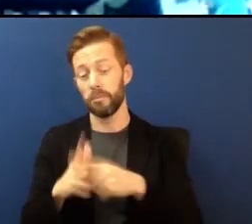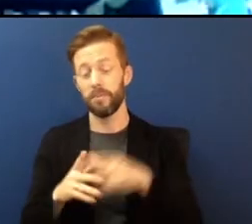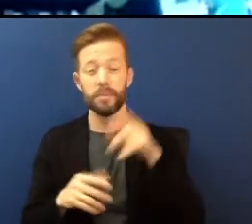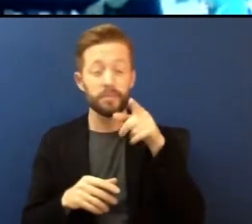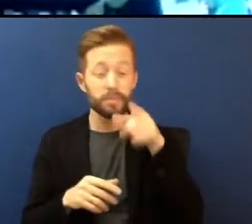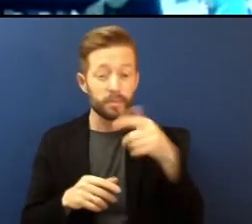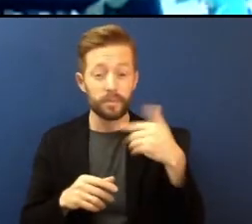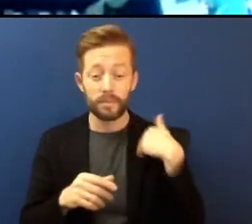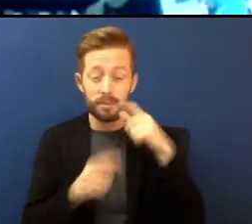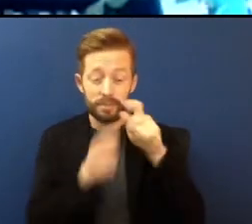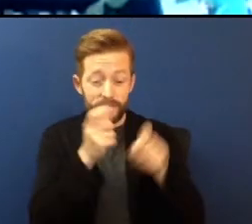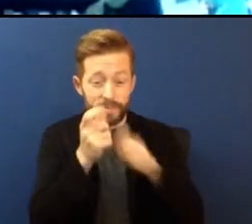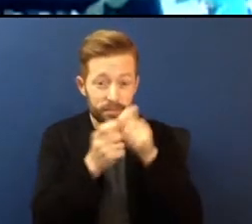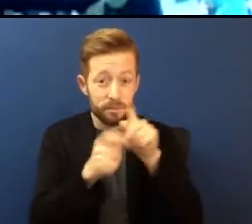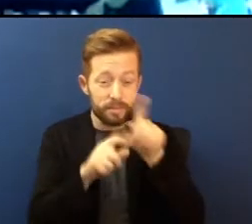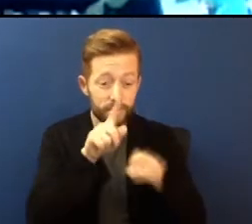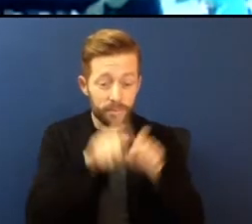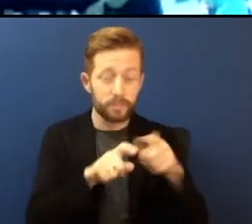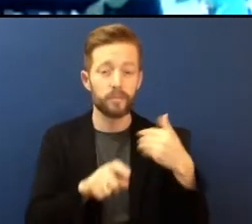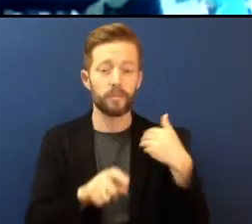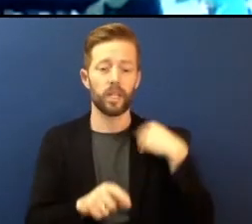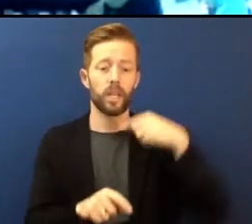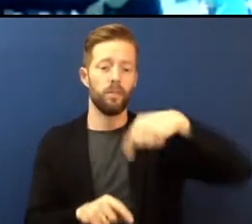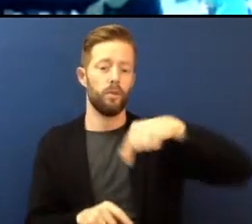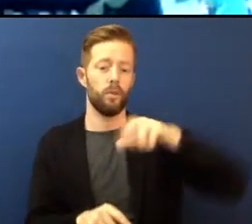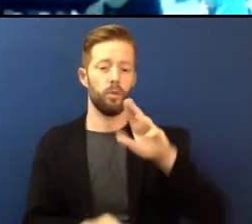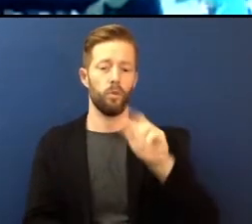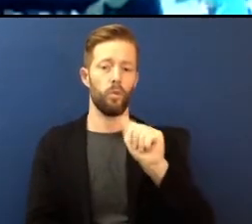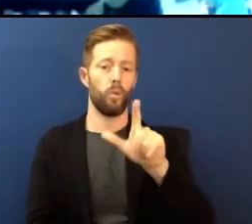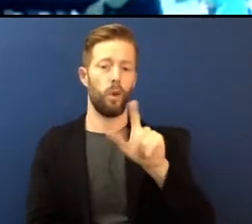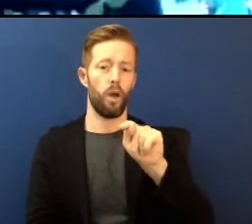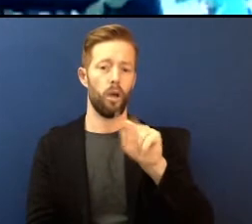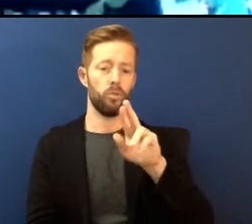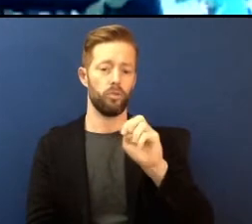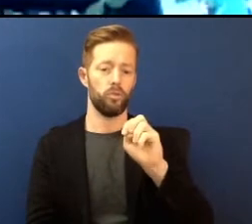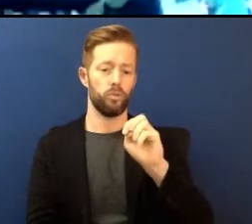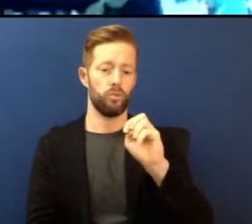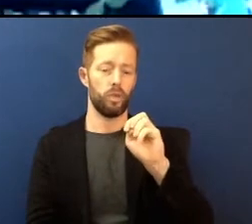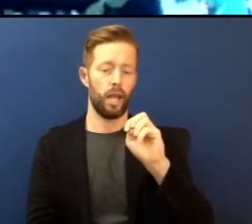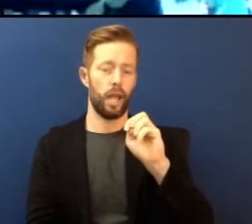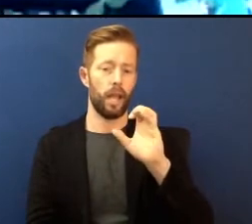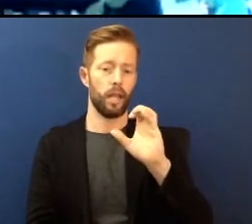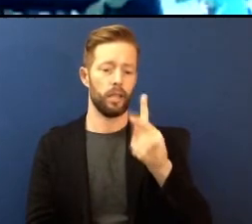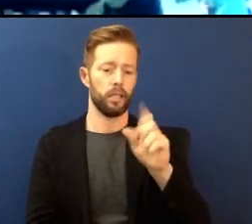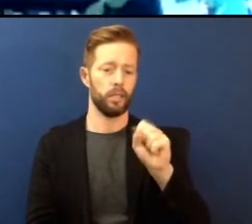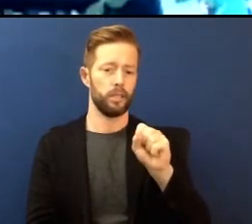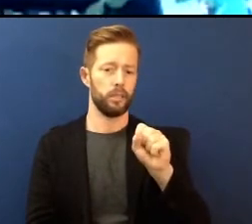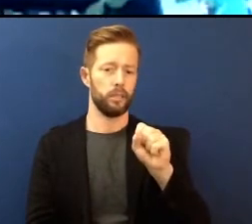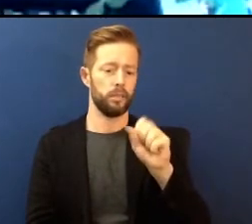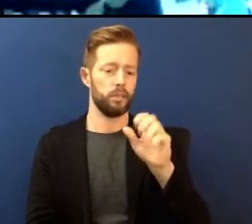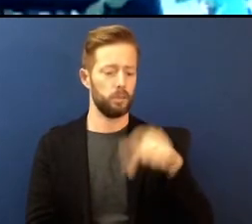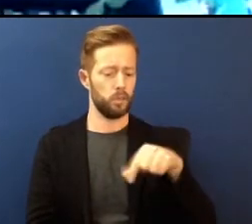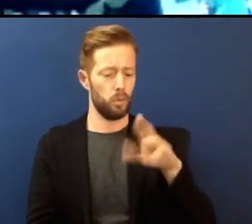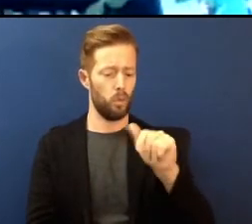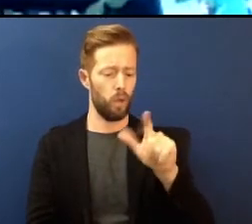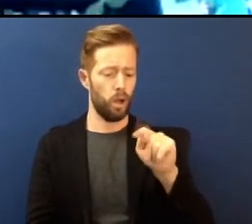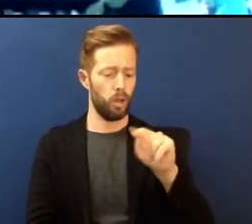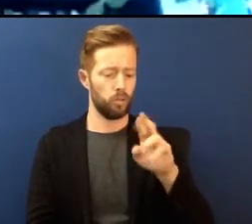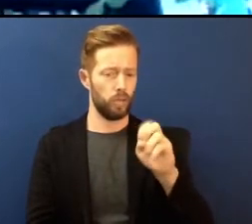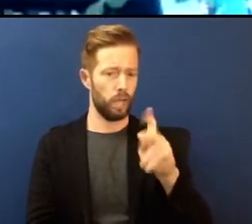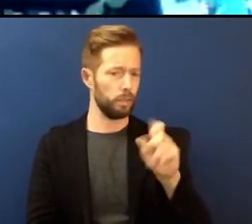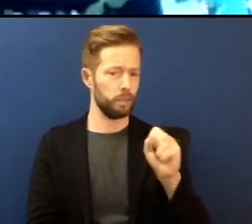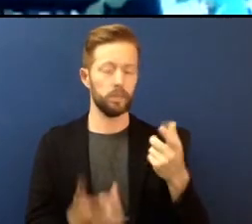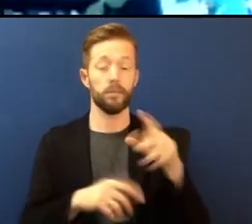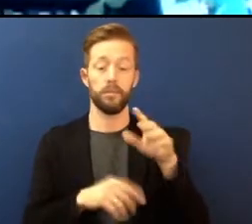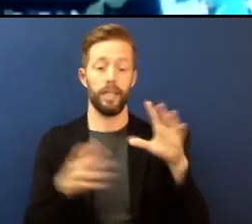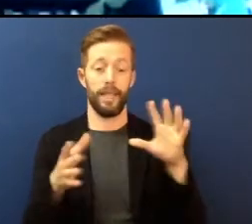start. And if you have very particular questions, we also provided a Qualtrics link where you can just fill out your